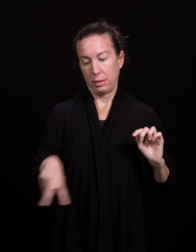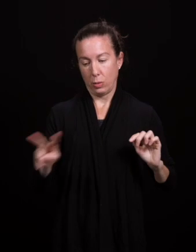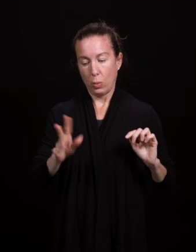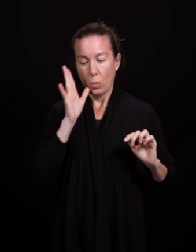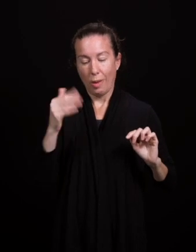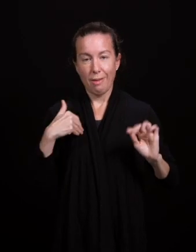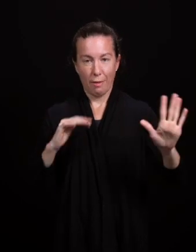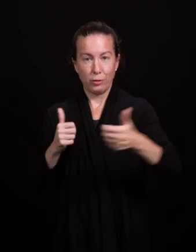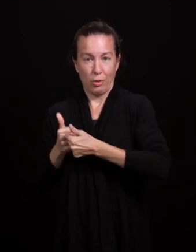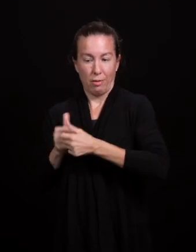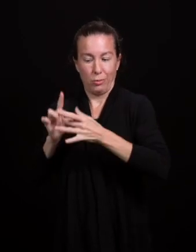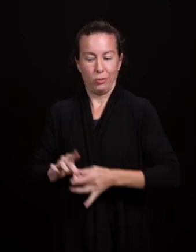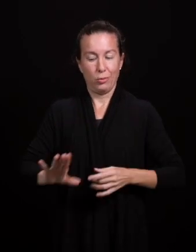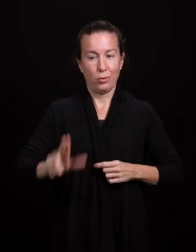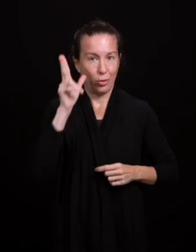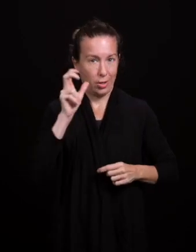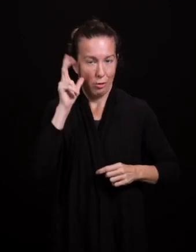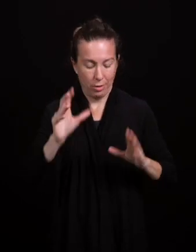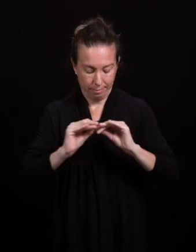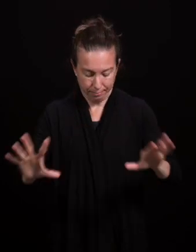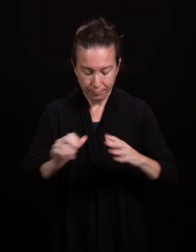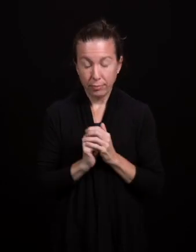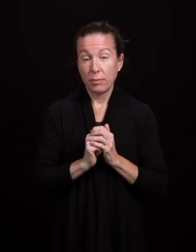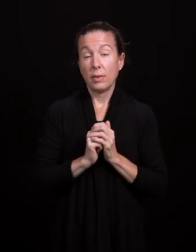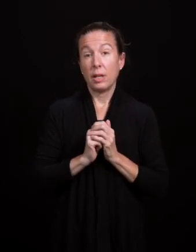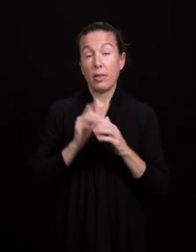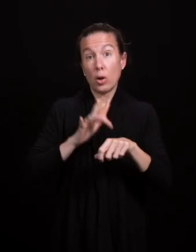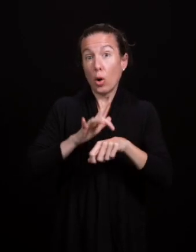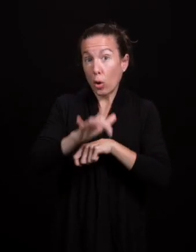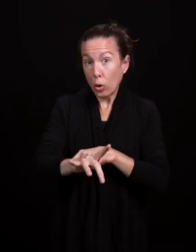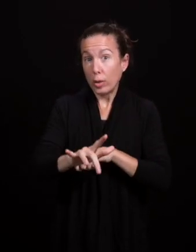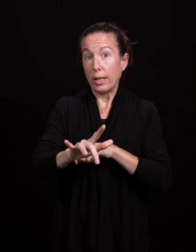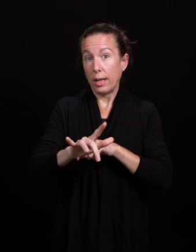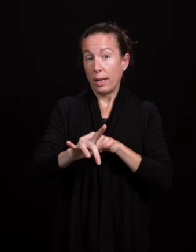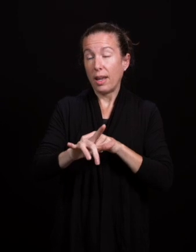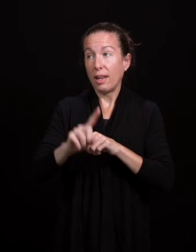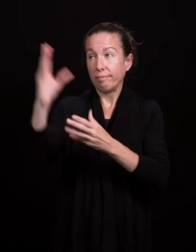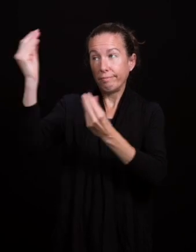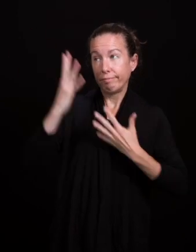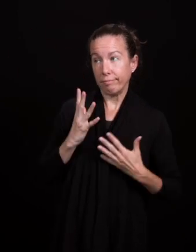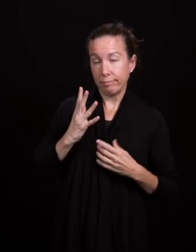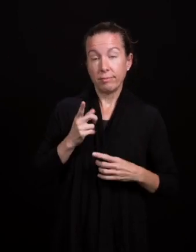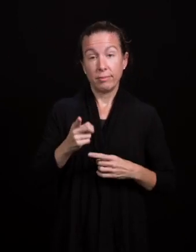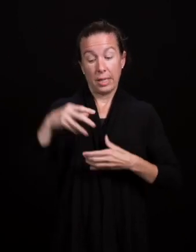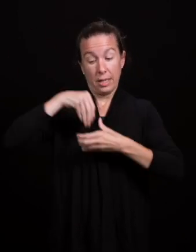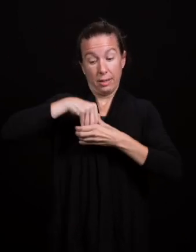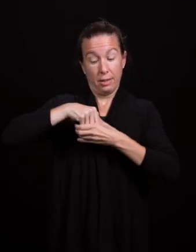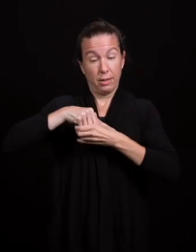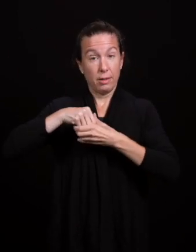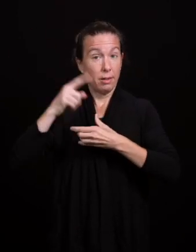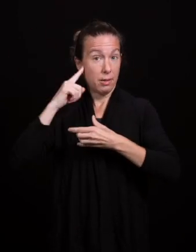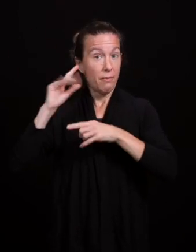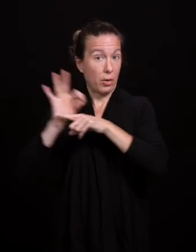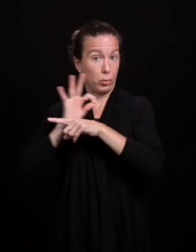with her hearing. And we found out very early on that she did have an internal working of her inner ear,